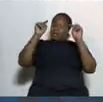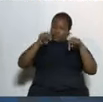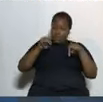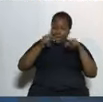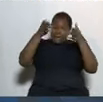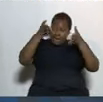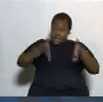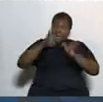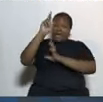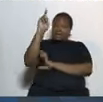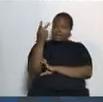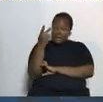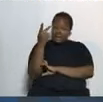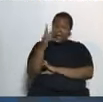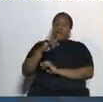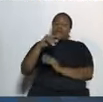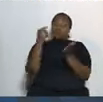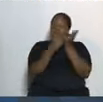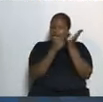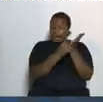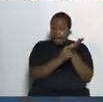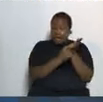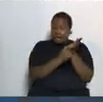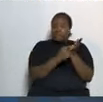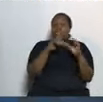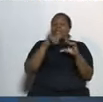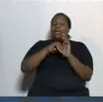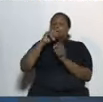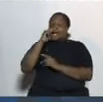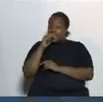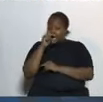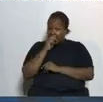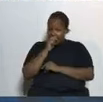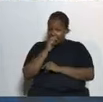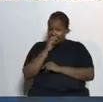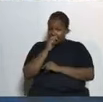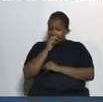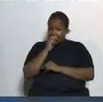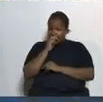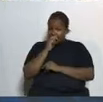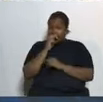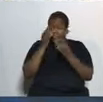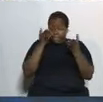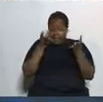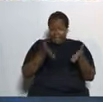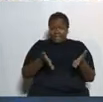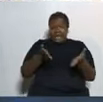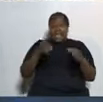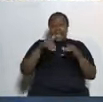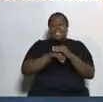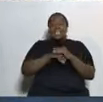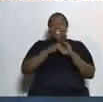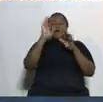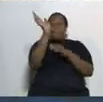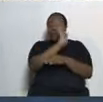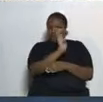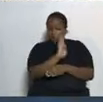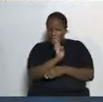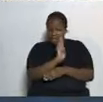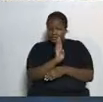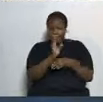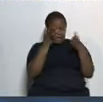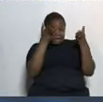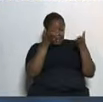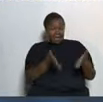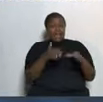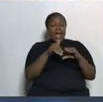in Kenya and Uganda and Tanzania, here in Burundi, here